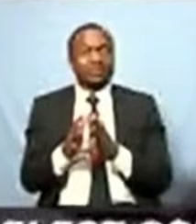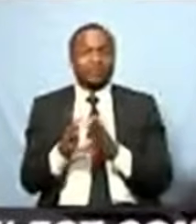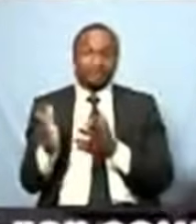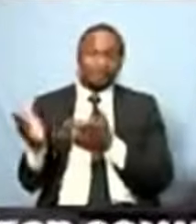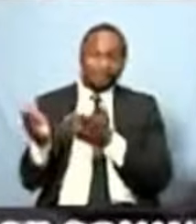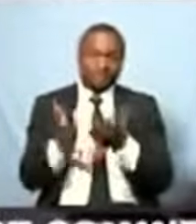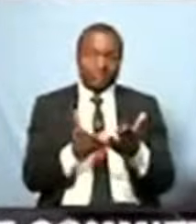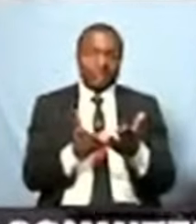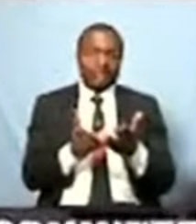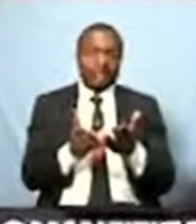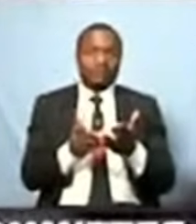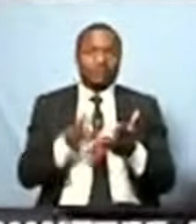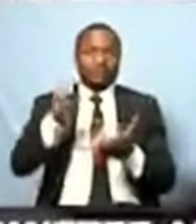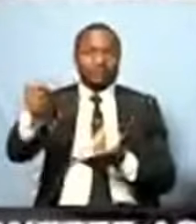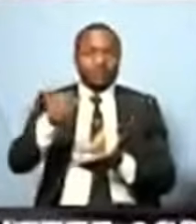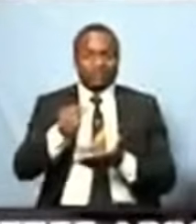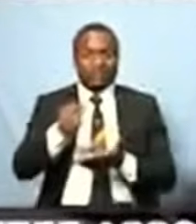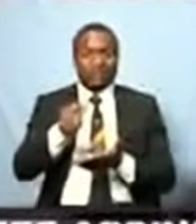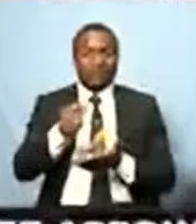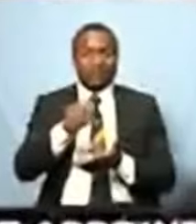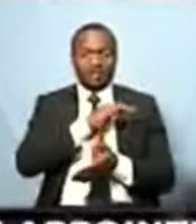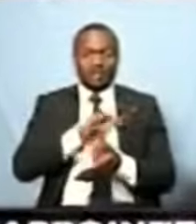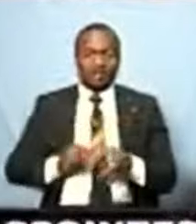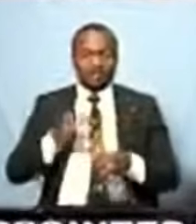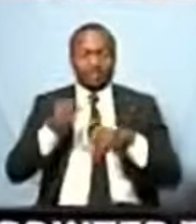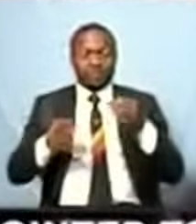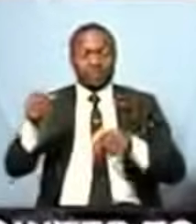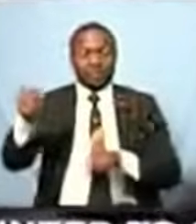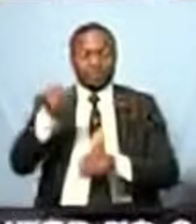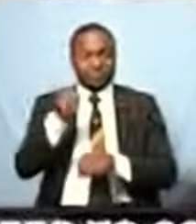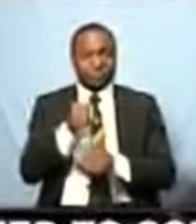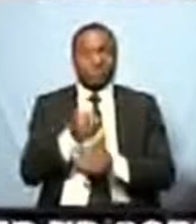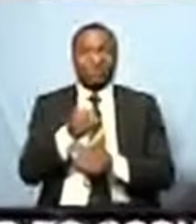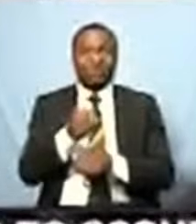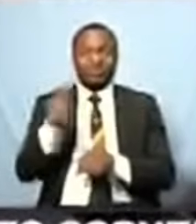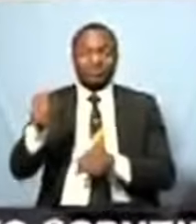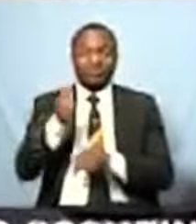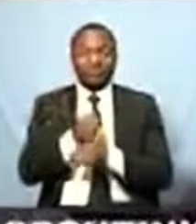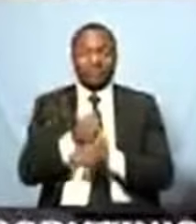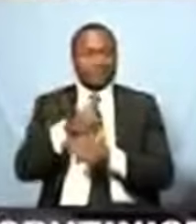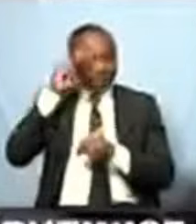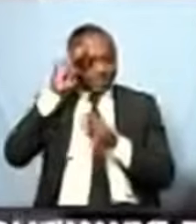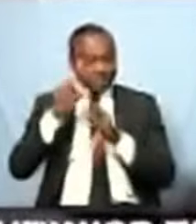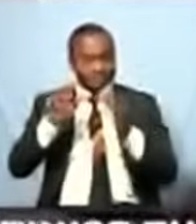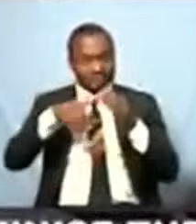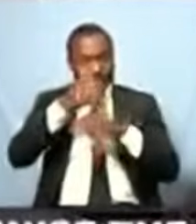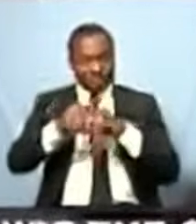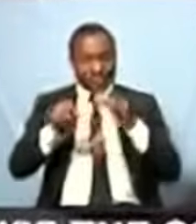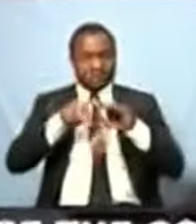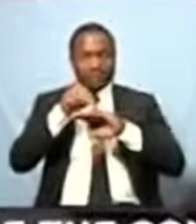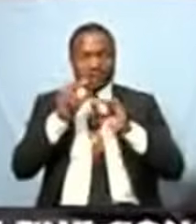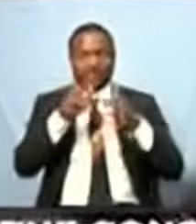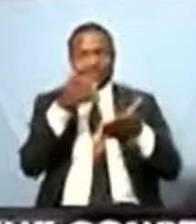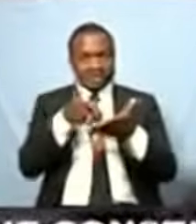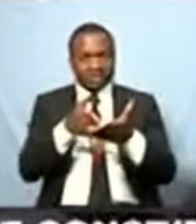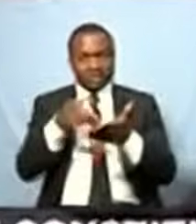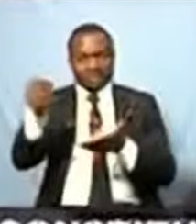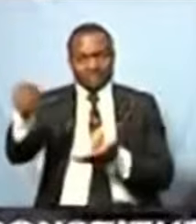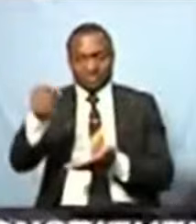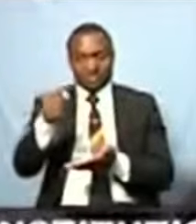as nominated members. But if we appoint ministers from outside of the National Assembly, these nominations will be redundant.